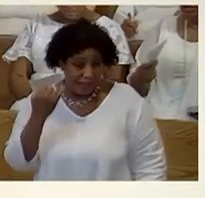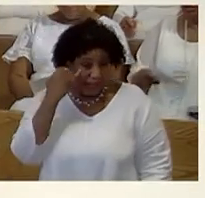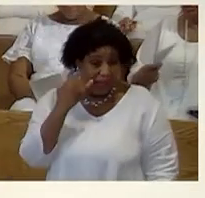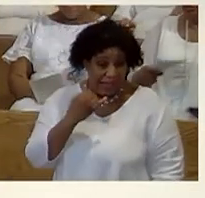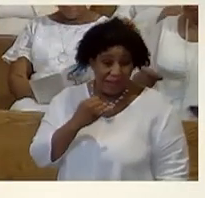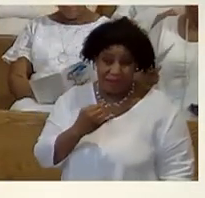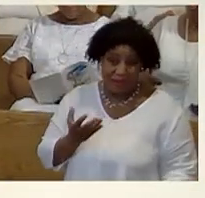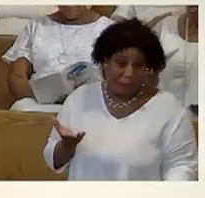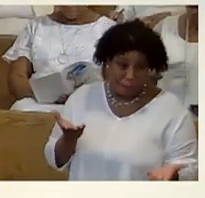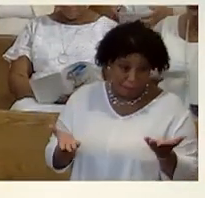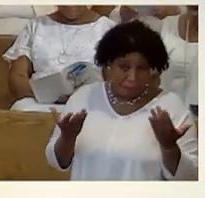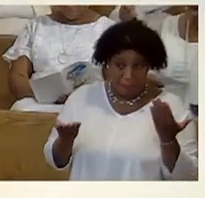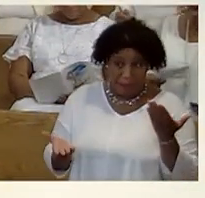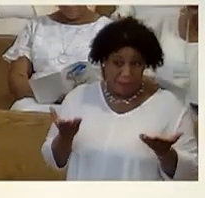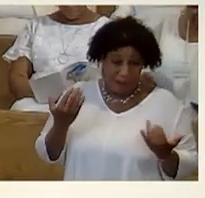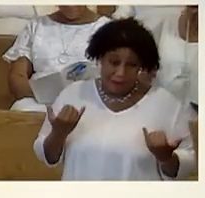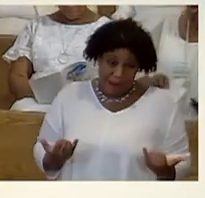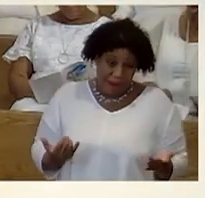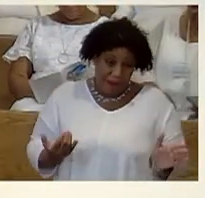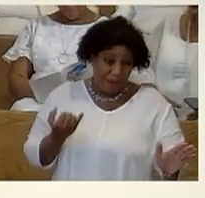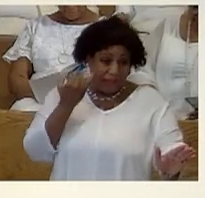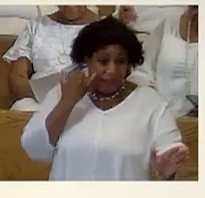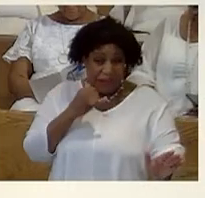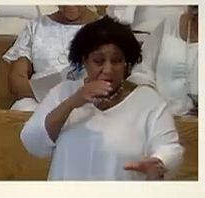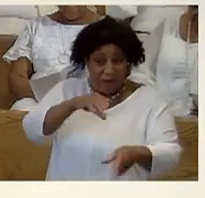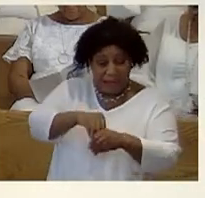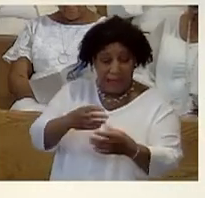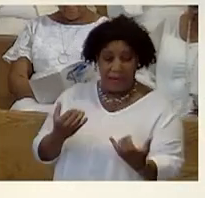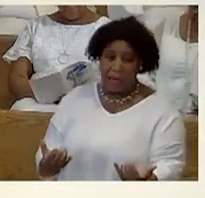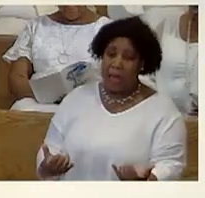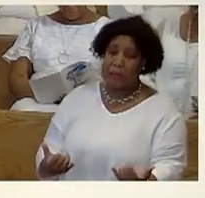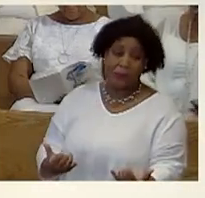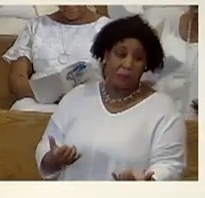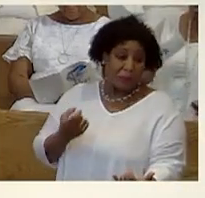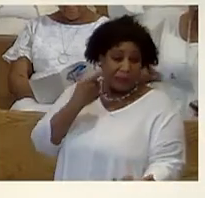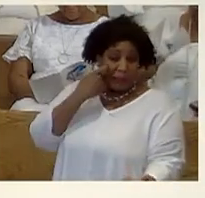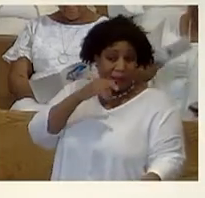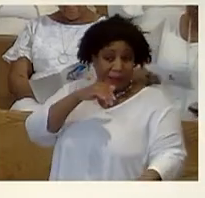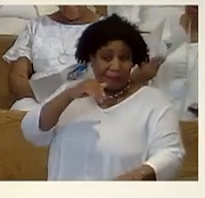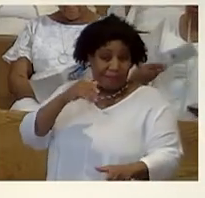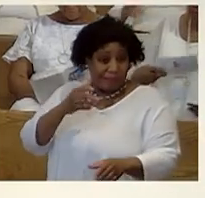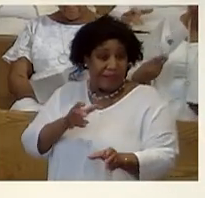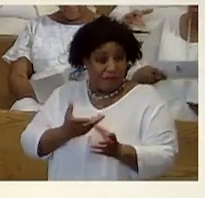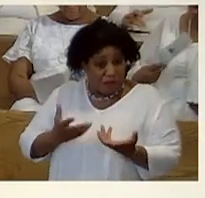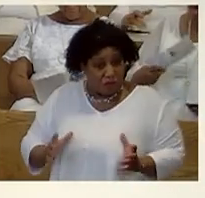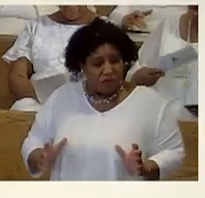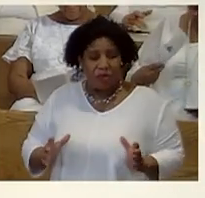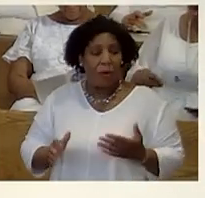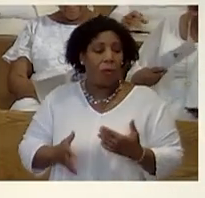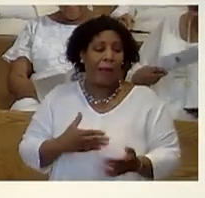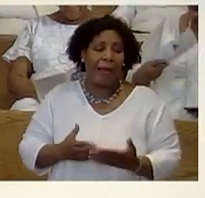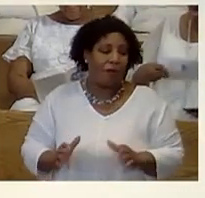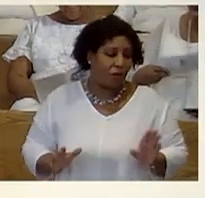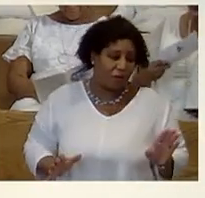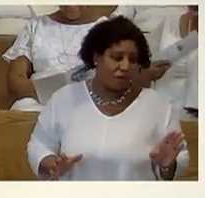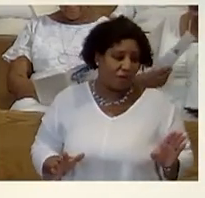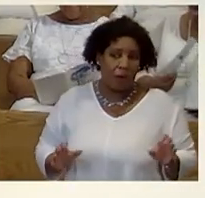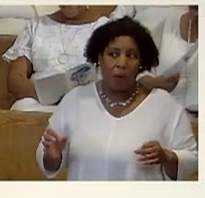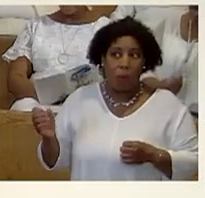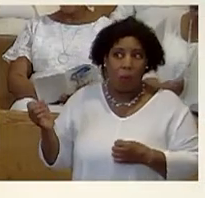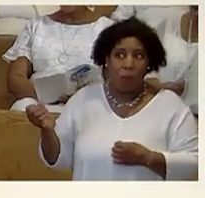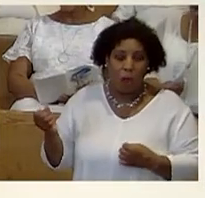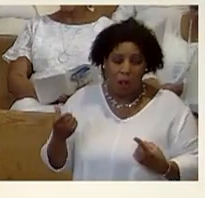might be going through it now. Or if you're not in it now, you might be coming out of it. Whatever the case may be, we all